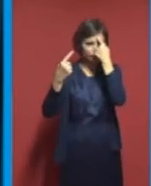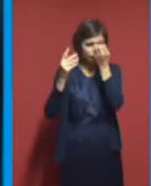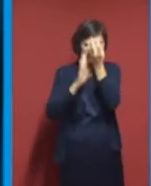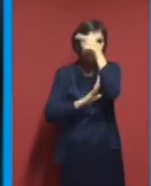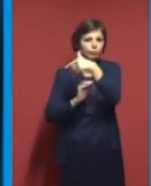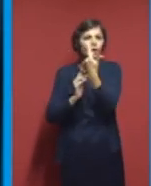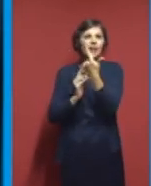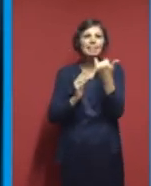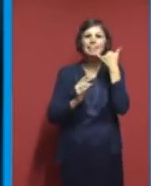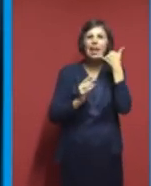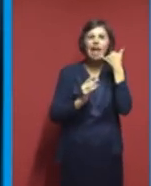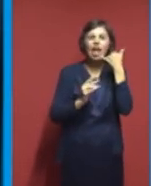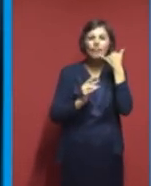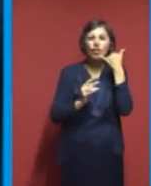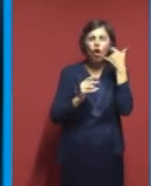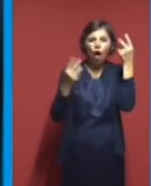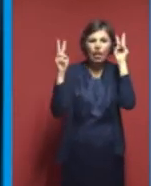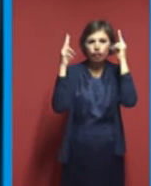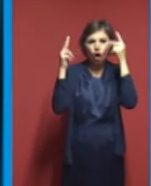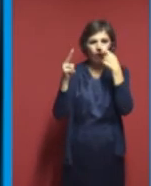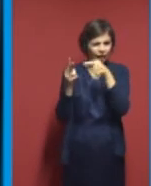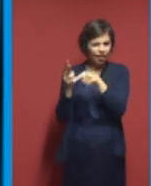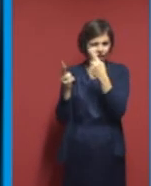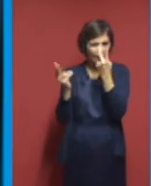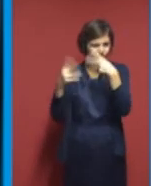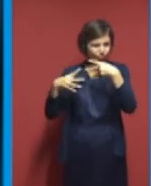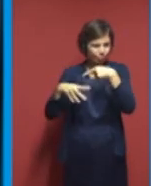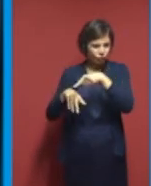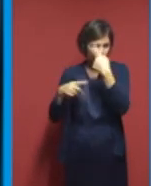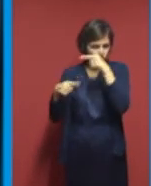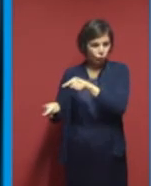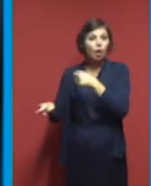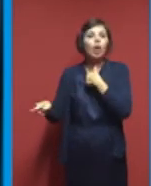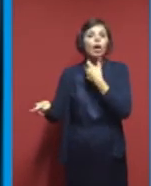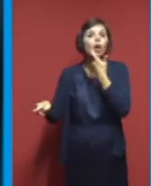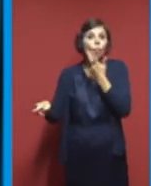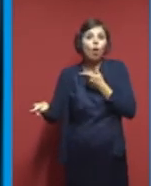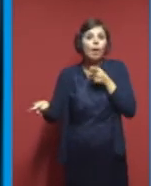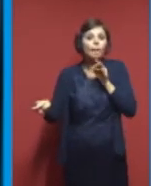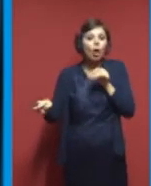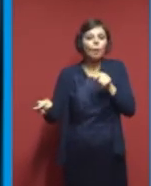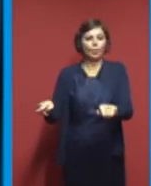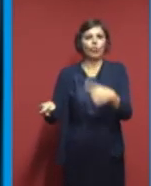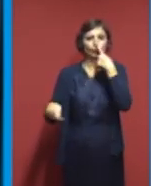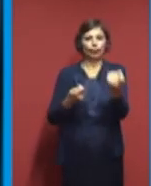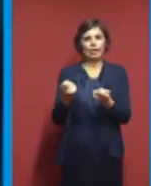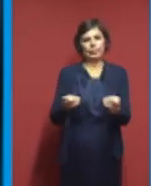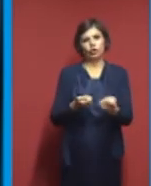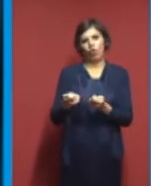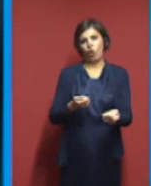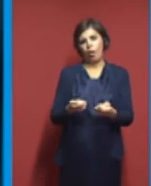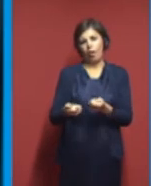that, that this is a key technology innovation that can help us speed up our innovation. This is what the system looks like in